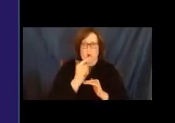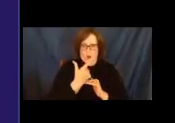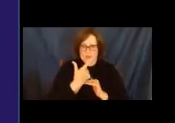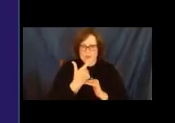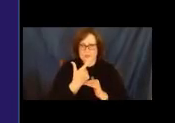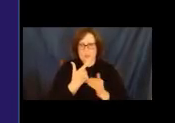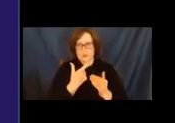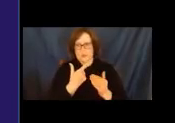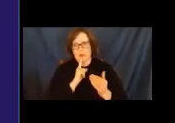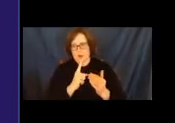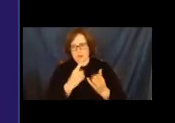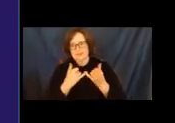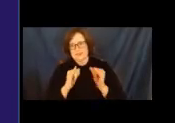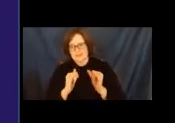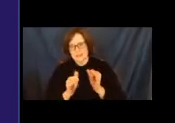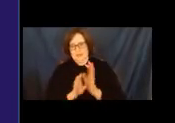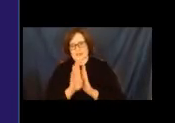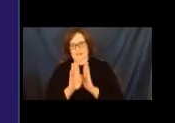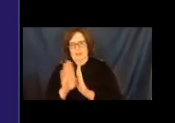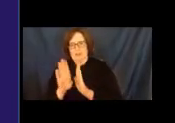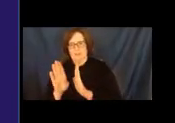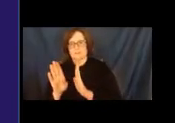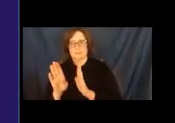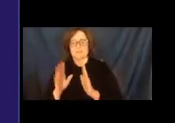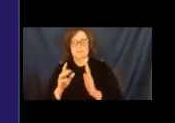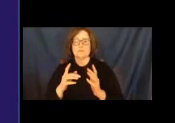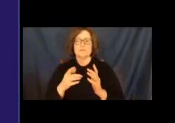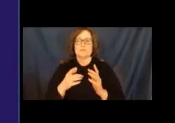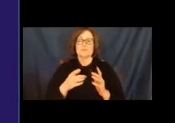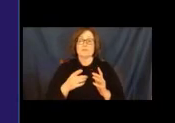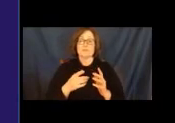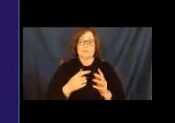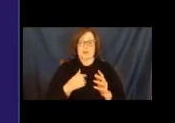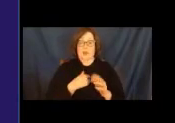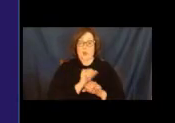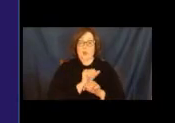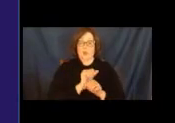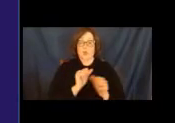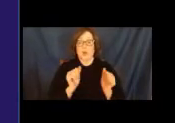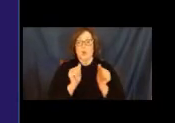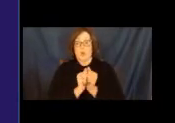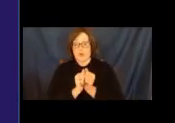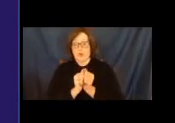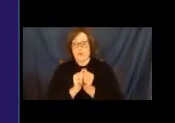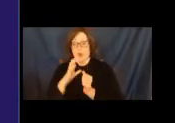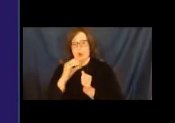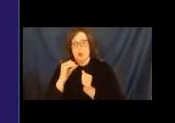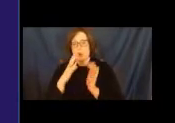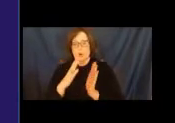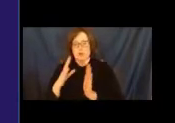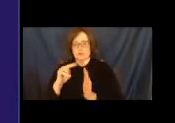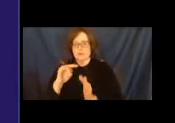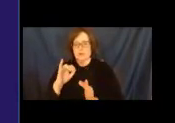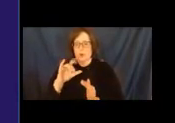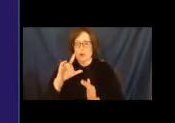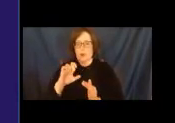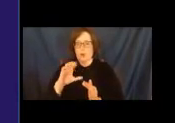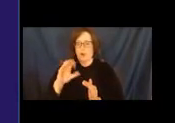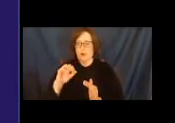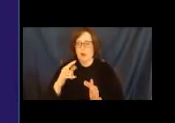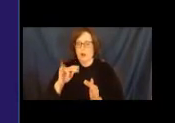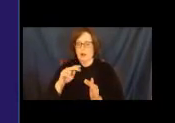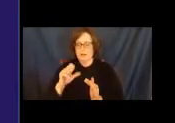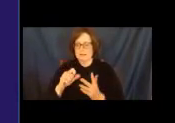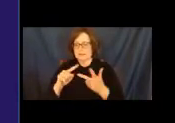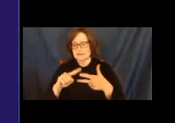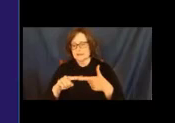progress. I was joined in this work by my co-organizers, Nicole Coggins, Melanie Dalachek, Gisela